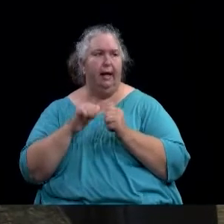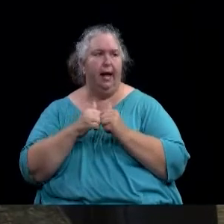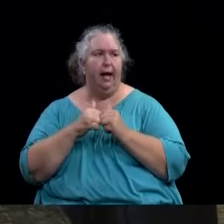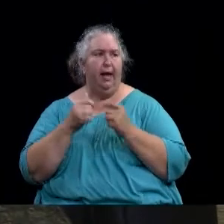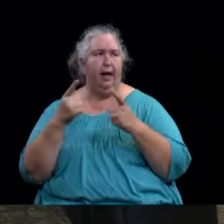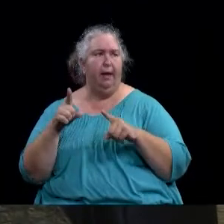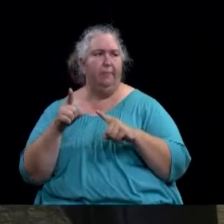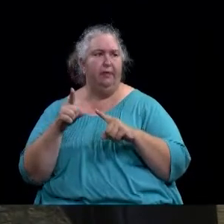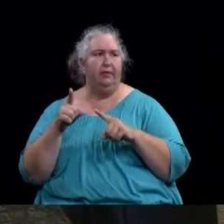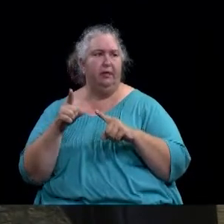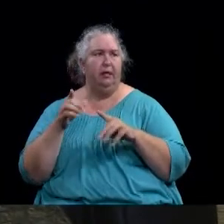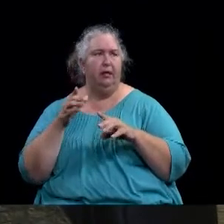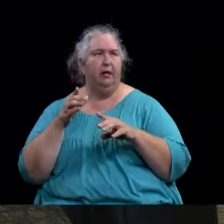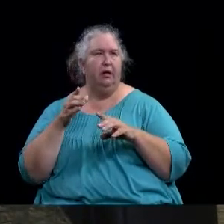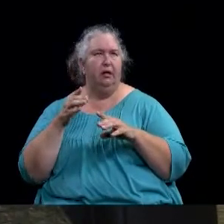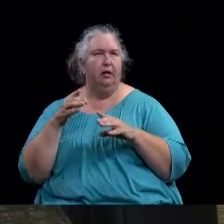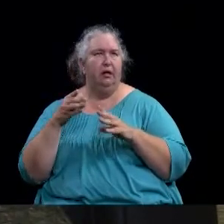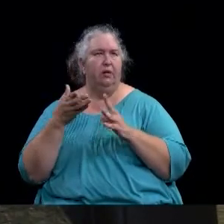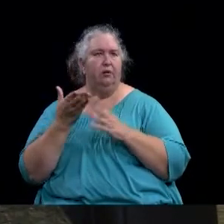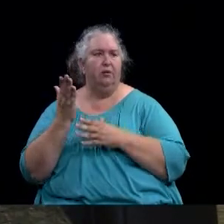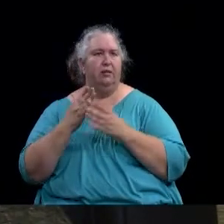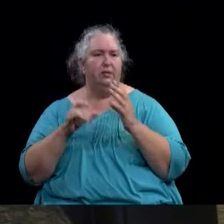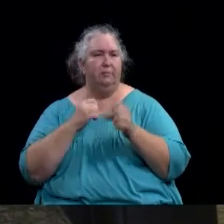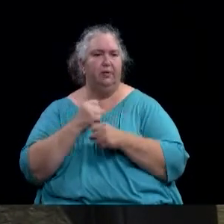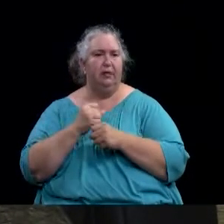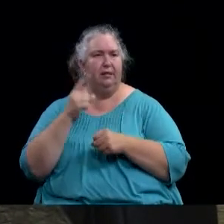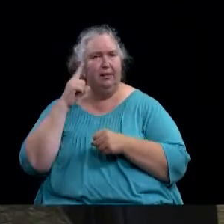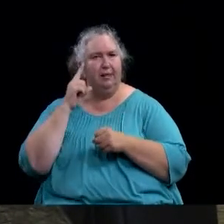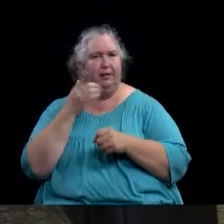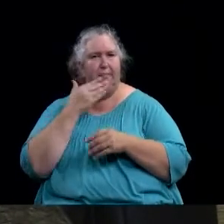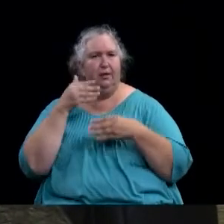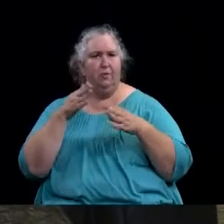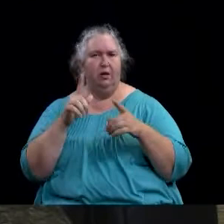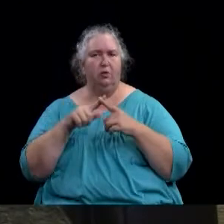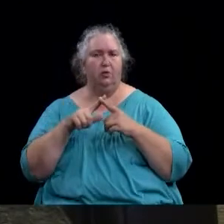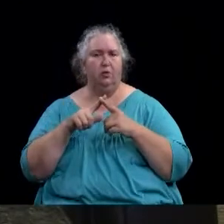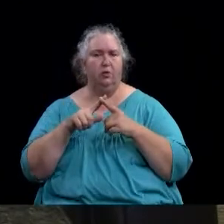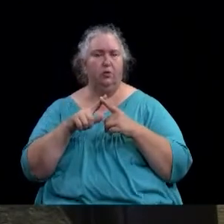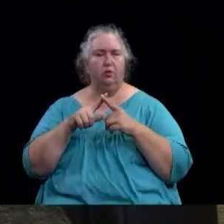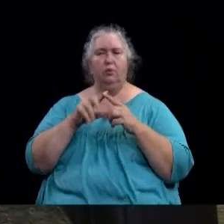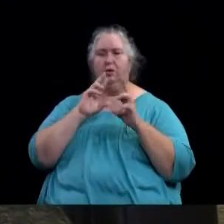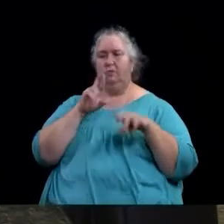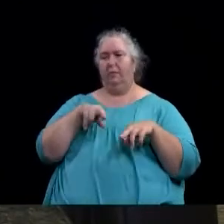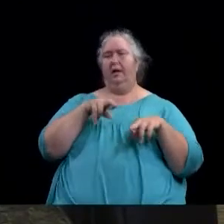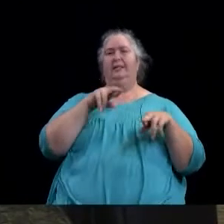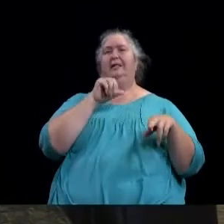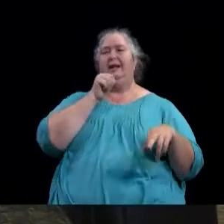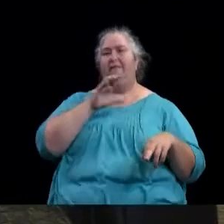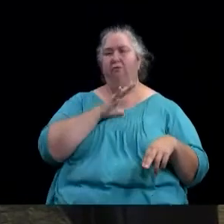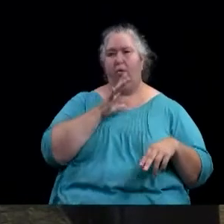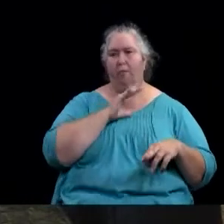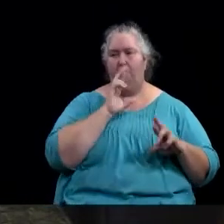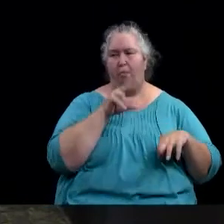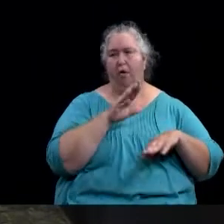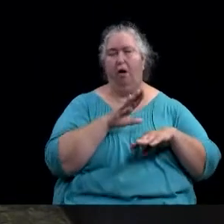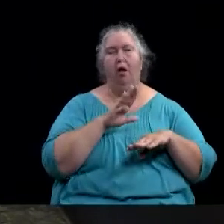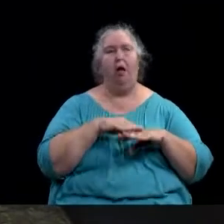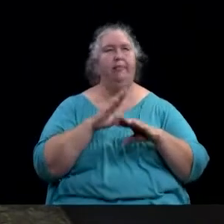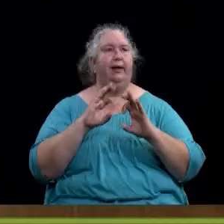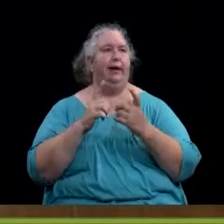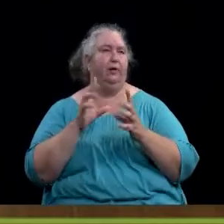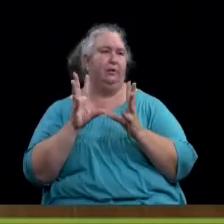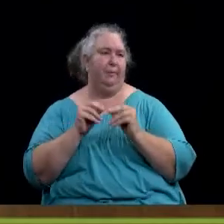to that is via an informal report at the next council meeting. Okay. And that's perfectly fine. What I would